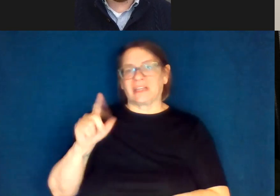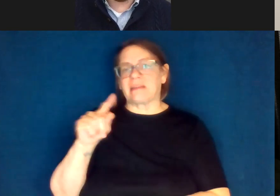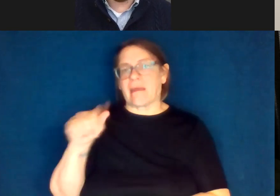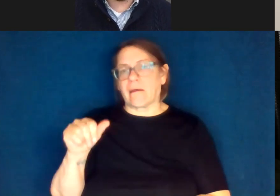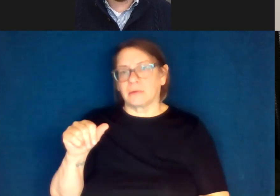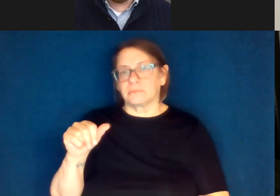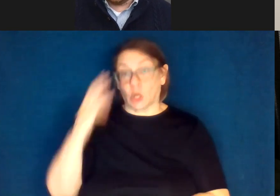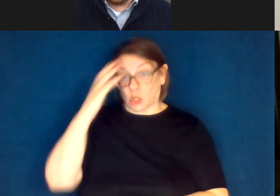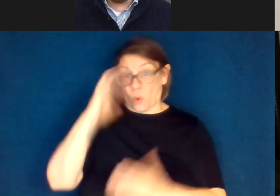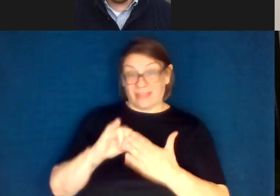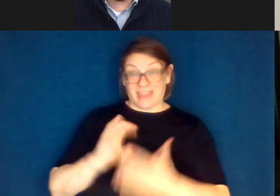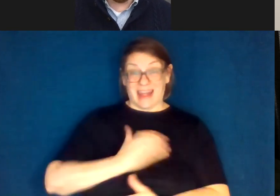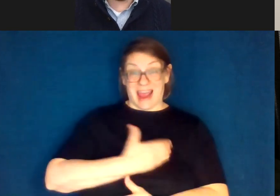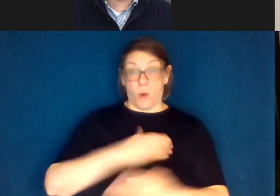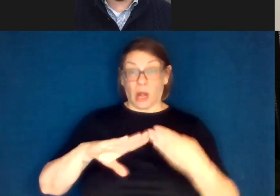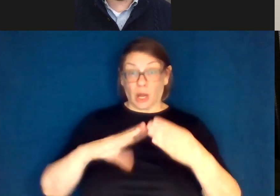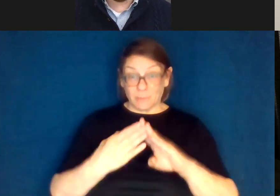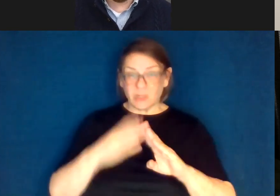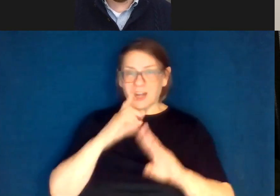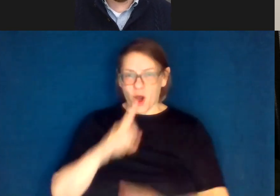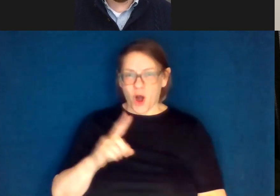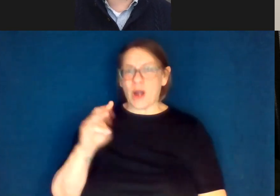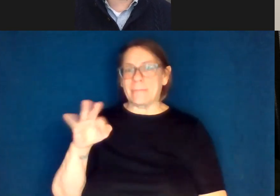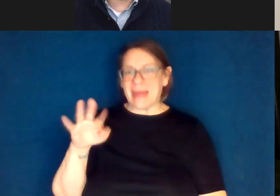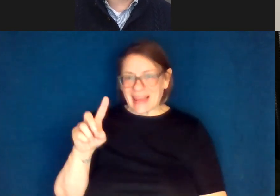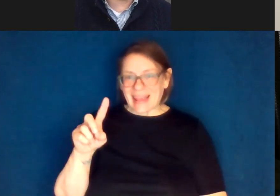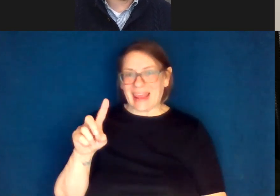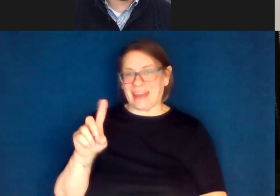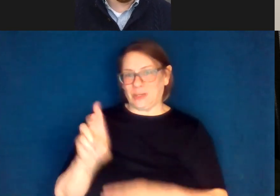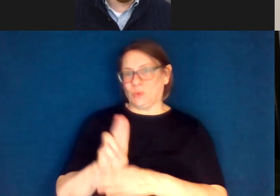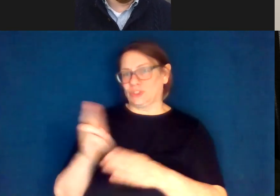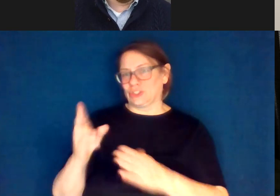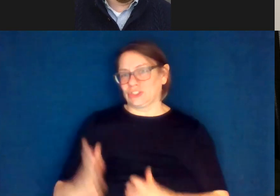our community Medicaid patients.